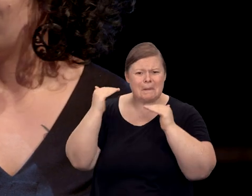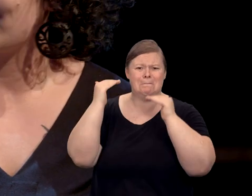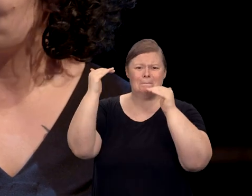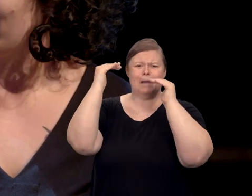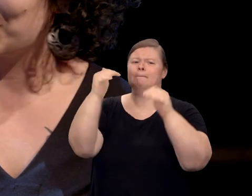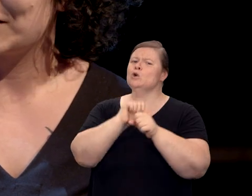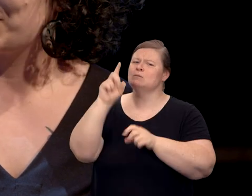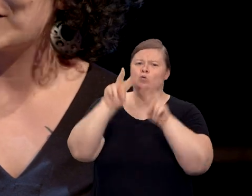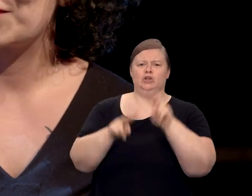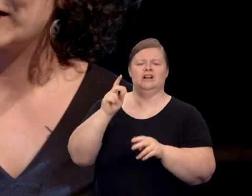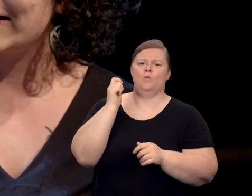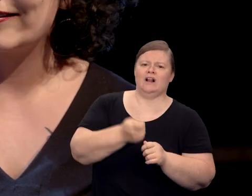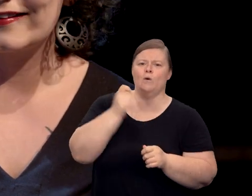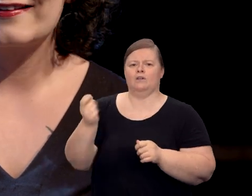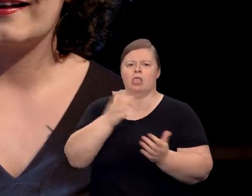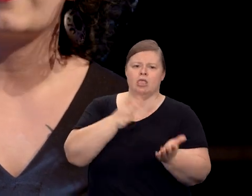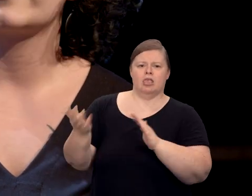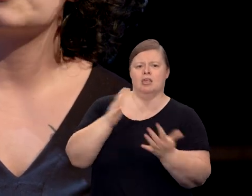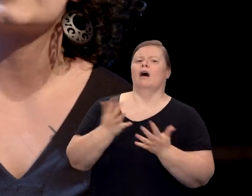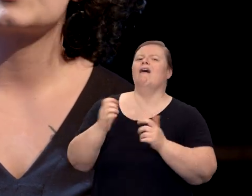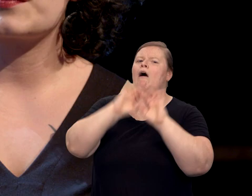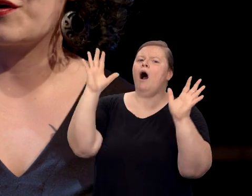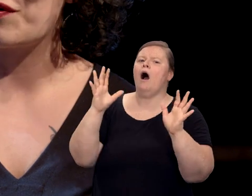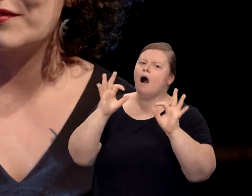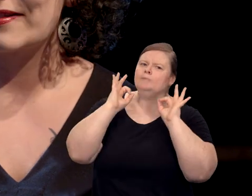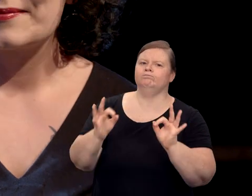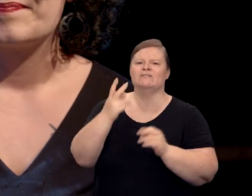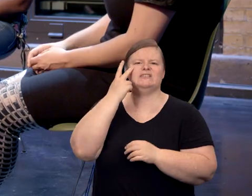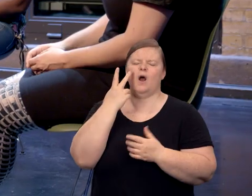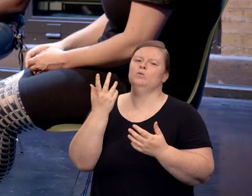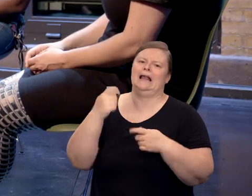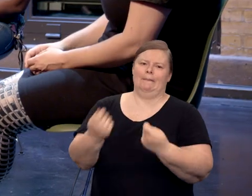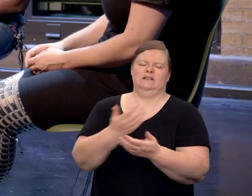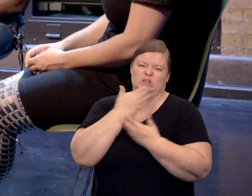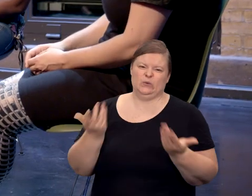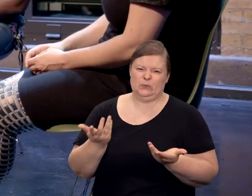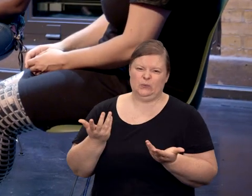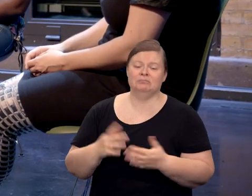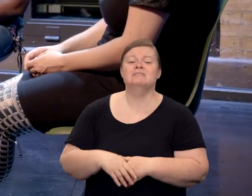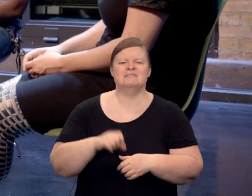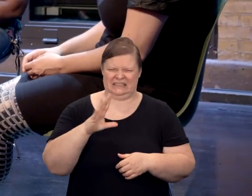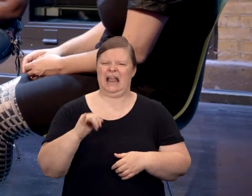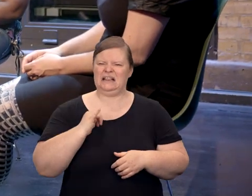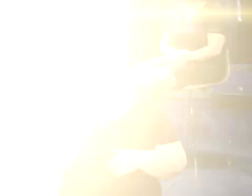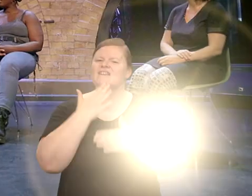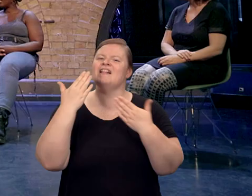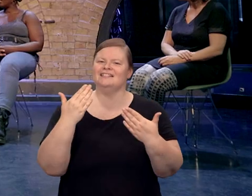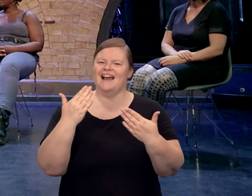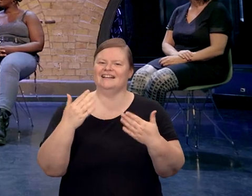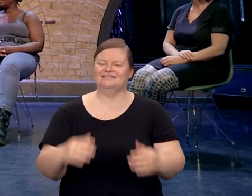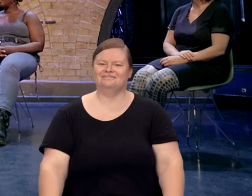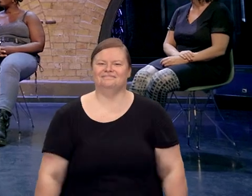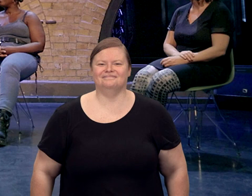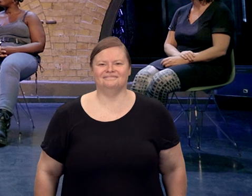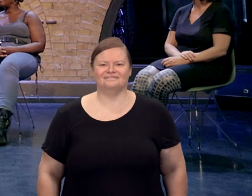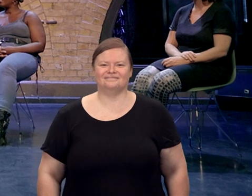ständig ein anderes Urteil irgendwie gefällt und so richtig Klarheit, die man sich irgendwie erhofft, die findet man irgendwie darauf nicht. Das war sehr